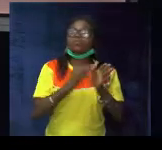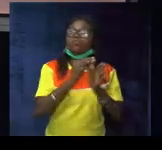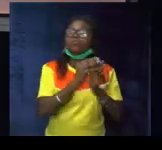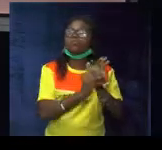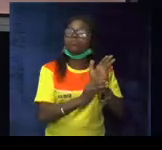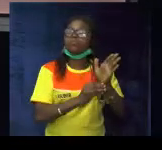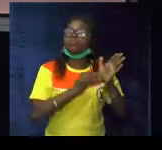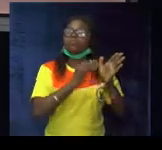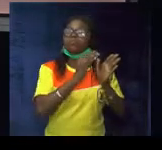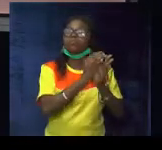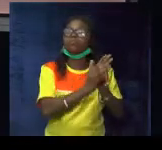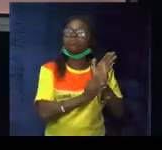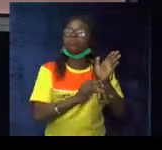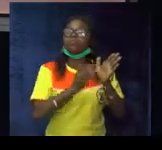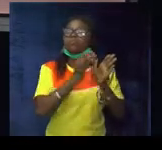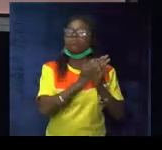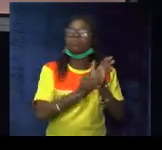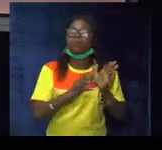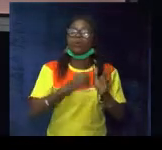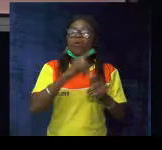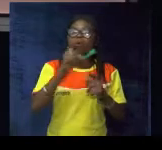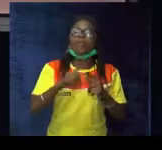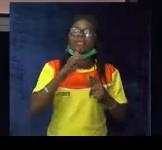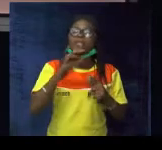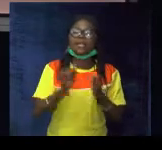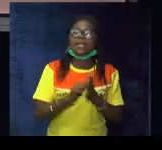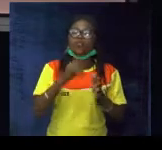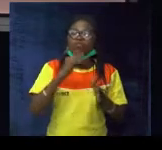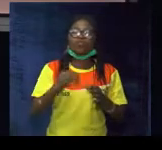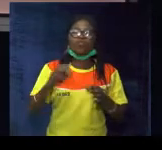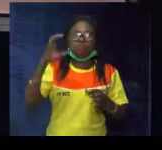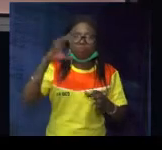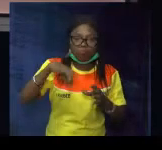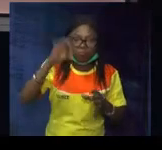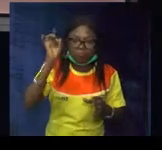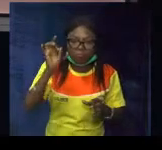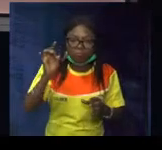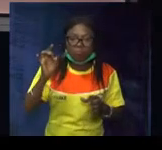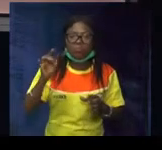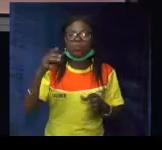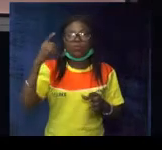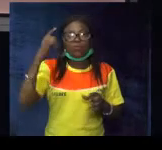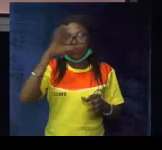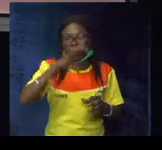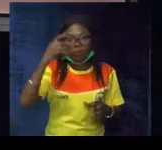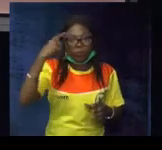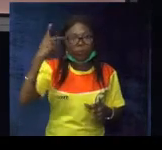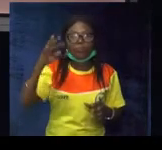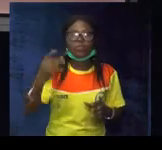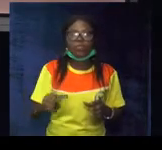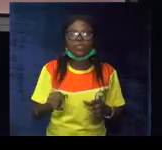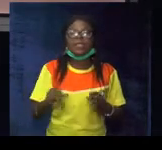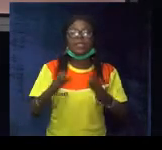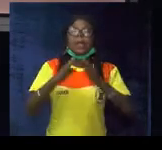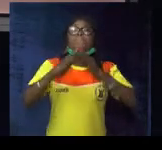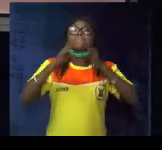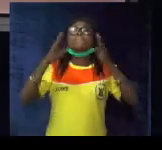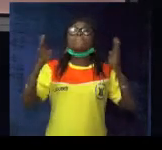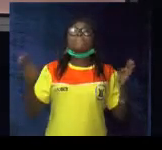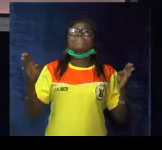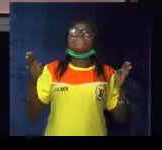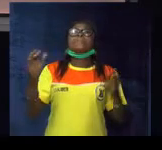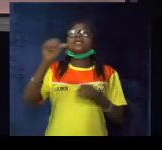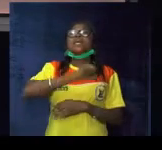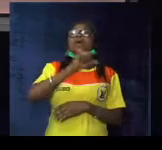always use this angle. Then when they say find the larger angle, you will always take this big angle. Now